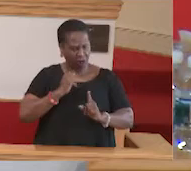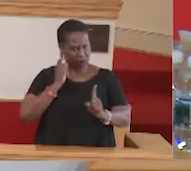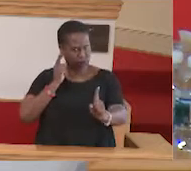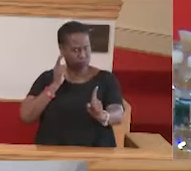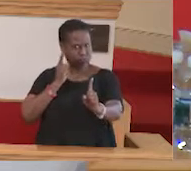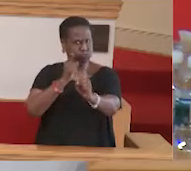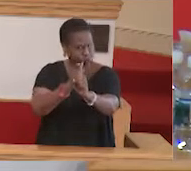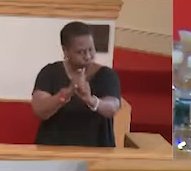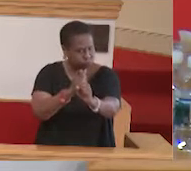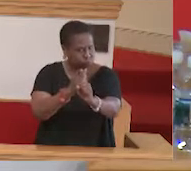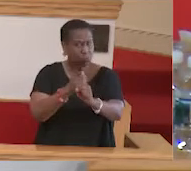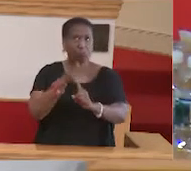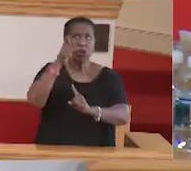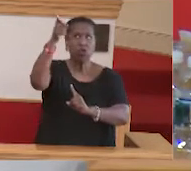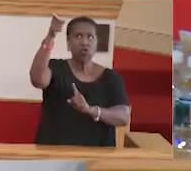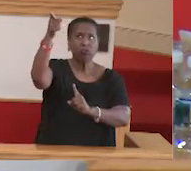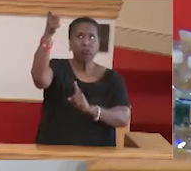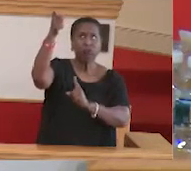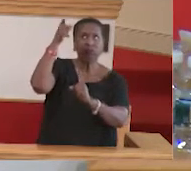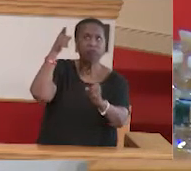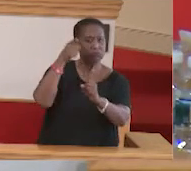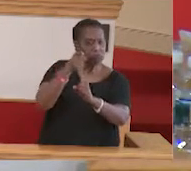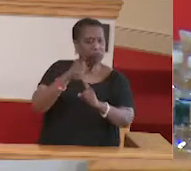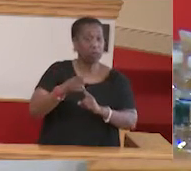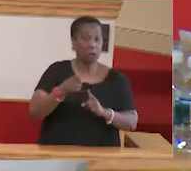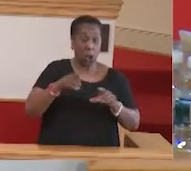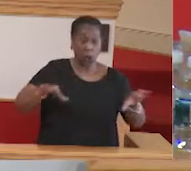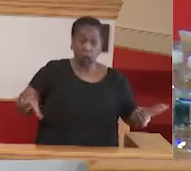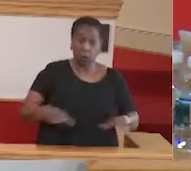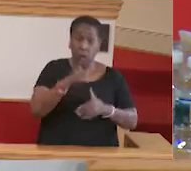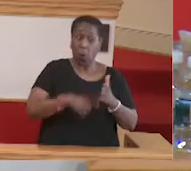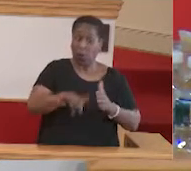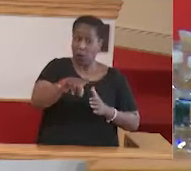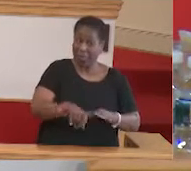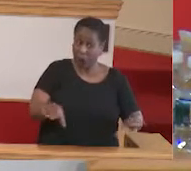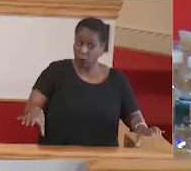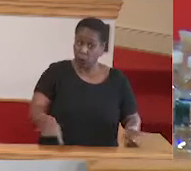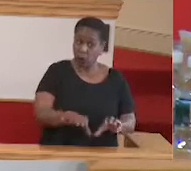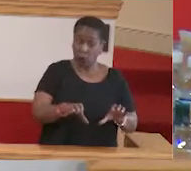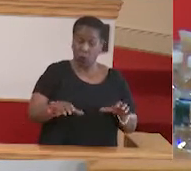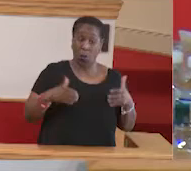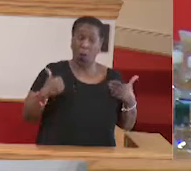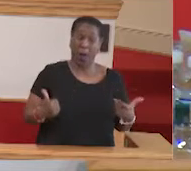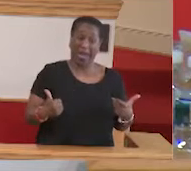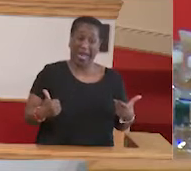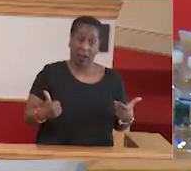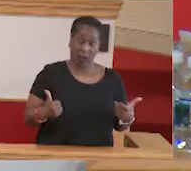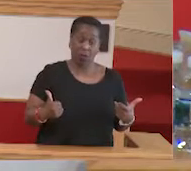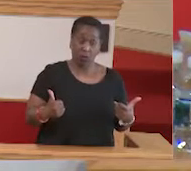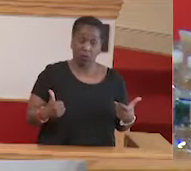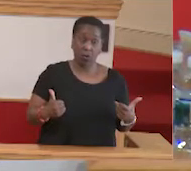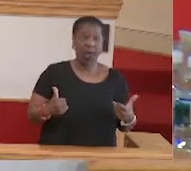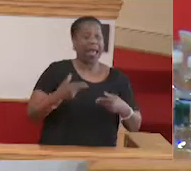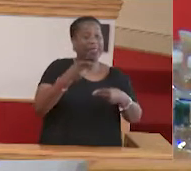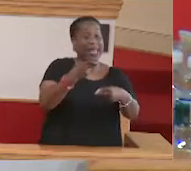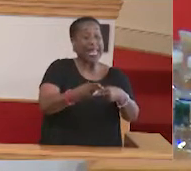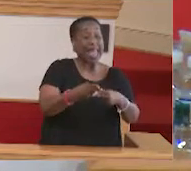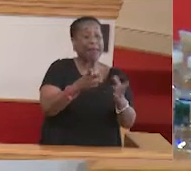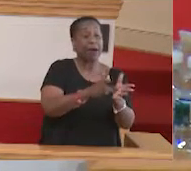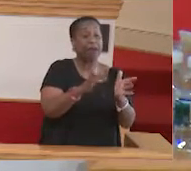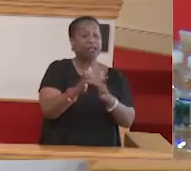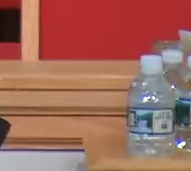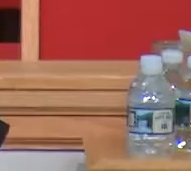high. Now, God, do what you need to do in this moment of proclamation. In the name of